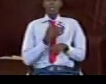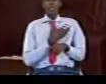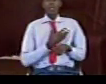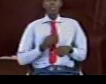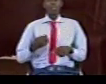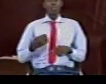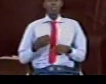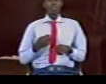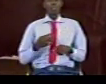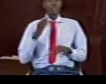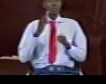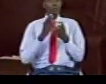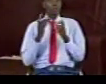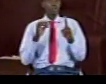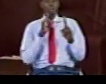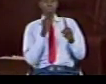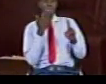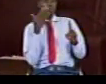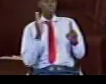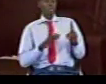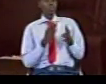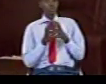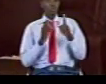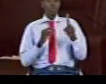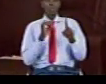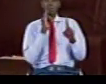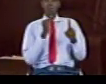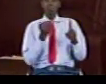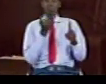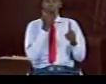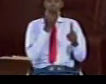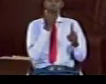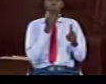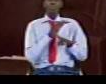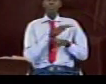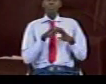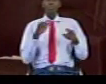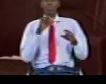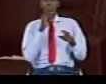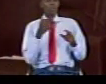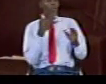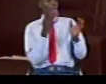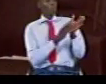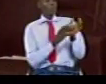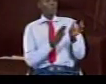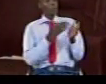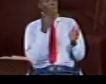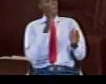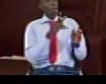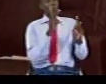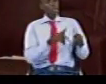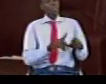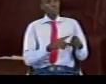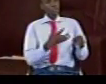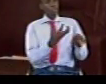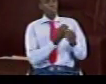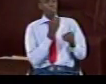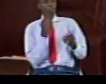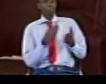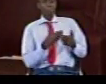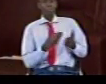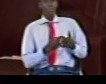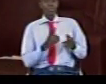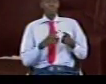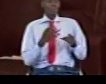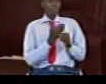person is bad, a person is evil, he doesn't praise the bad person, so he you can get money, so you can get whatever it is